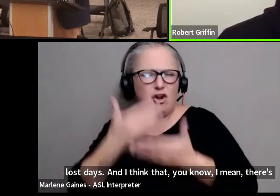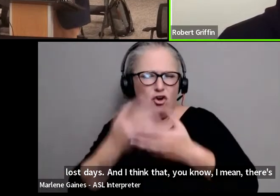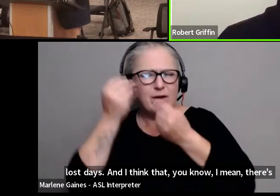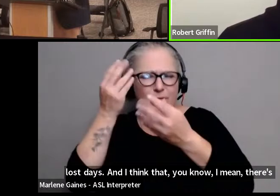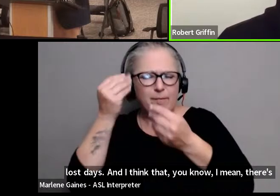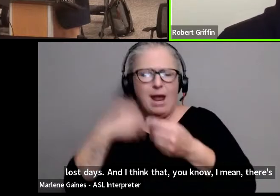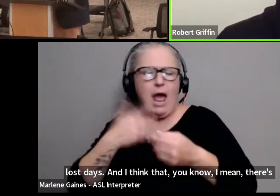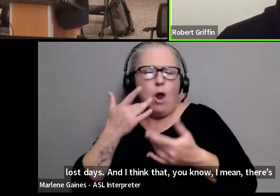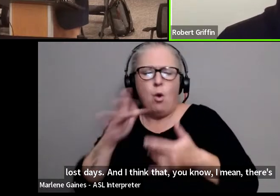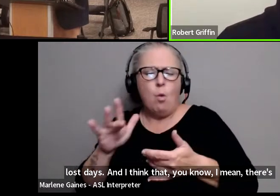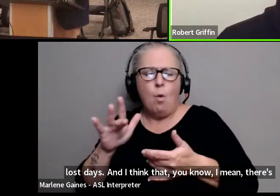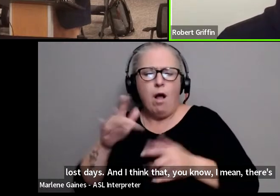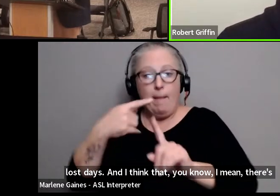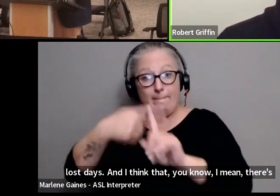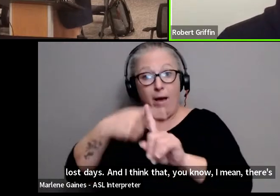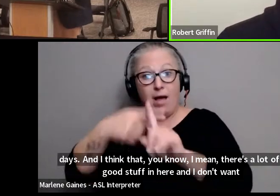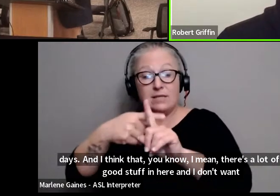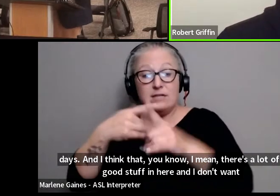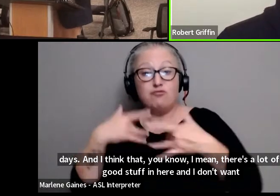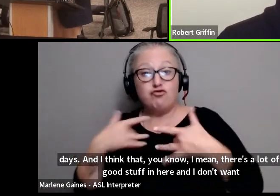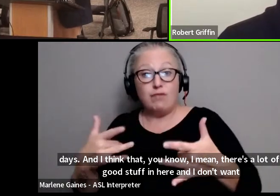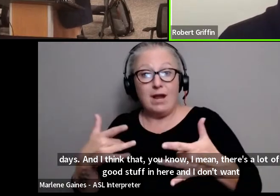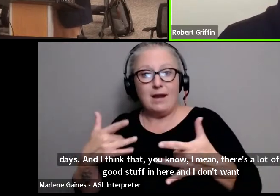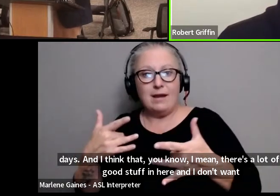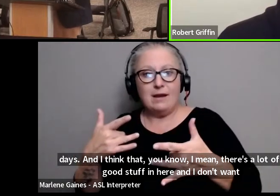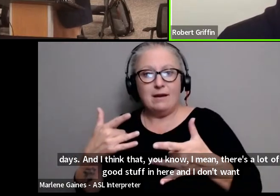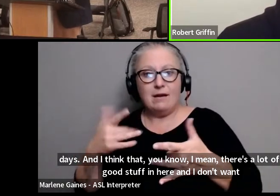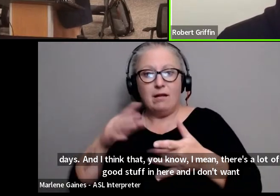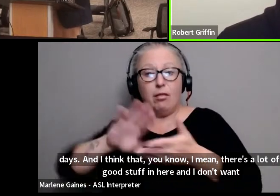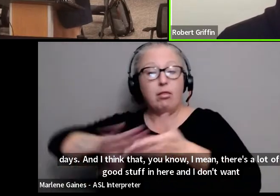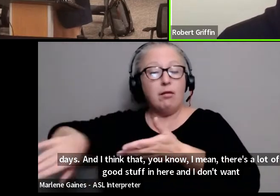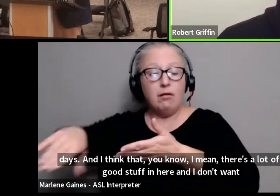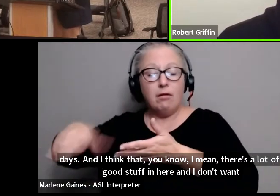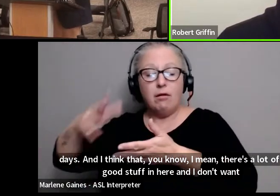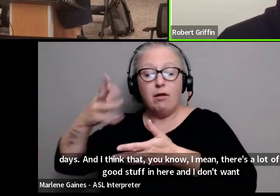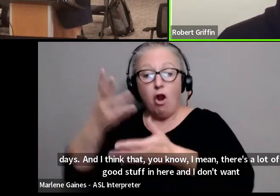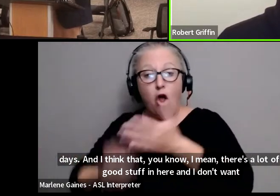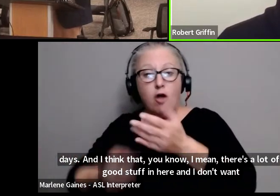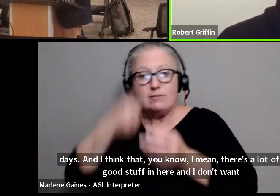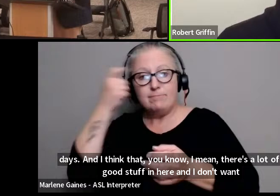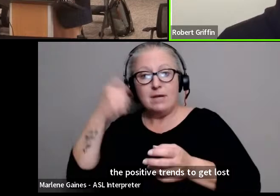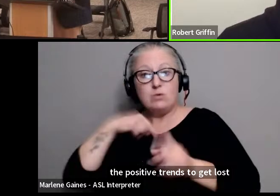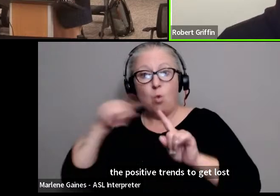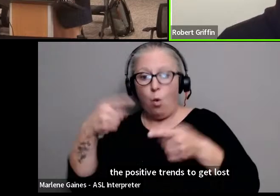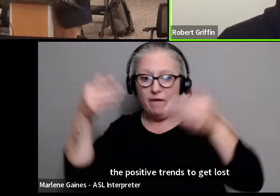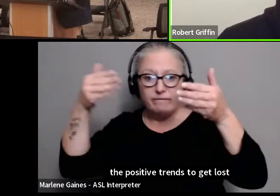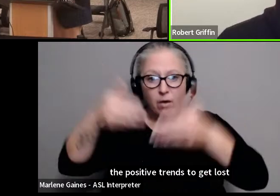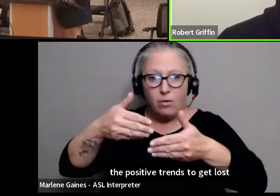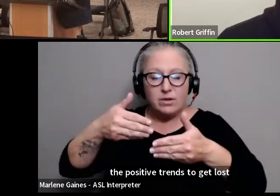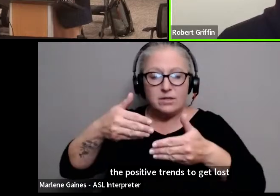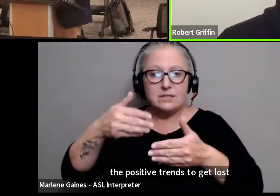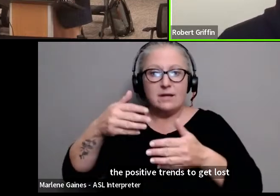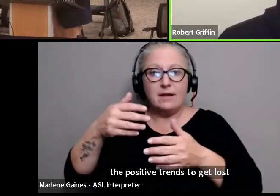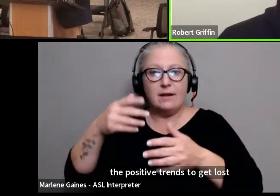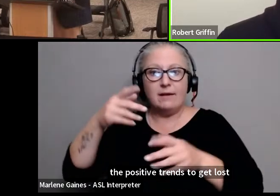want the positive trends to get lost because we're only focusing on, for the